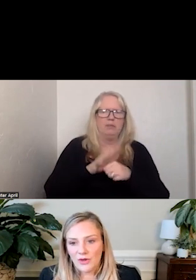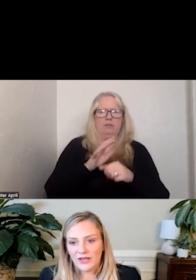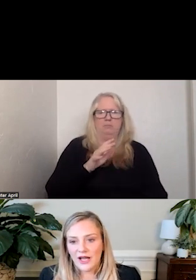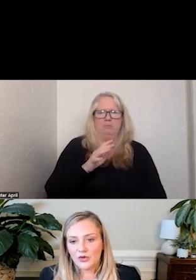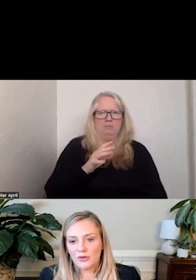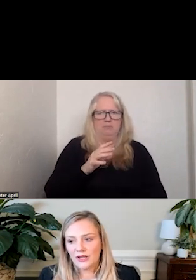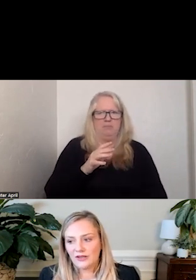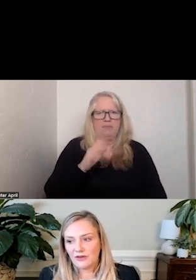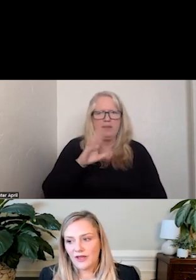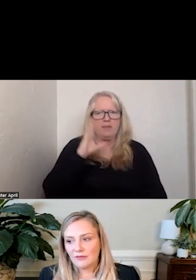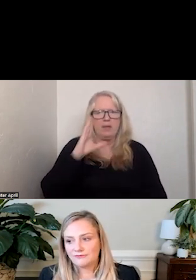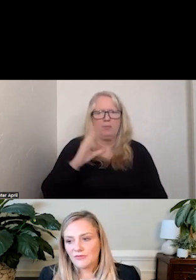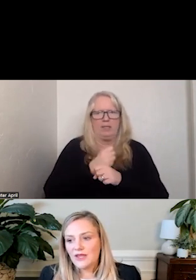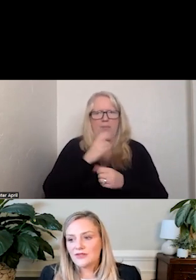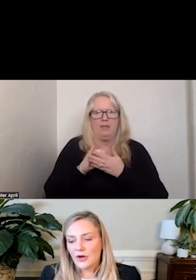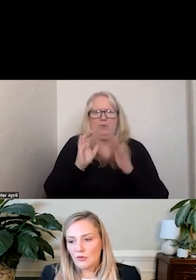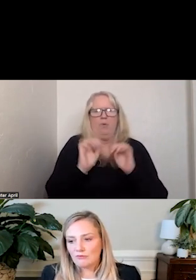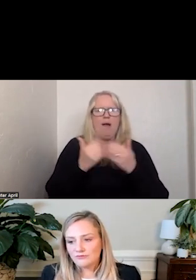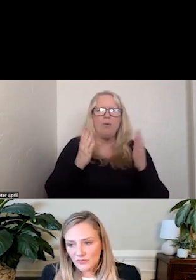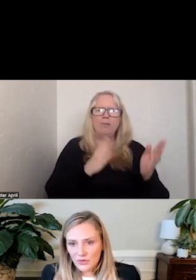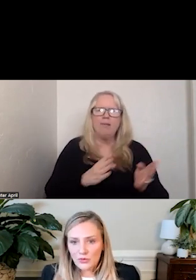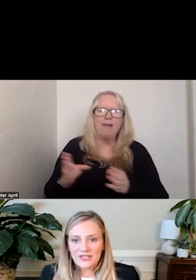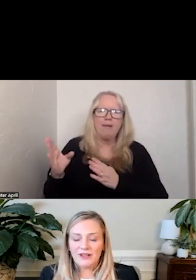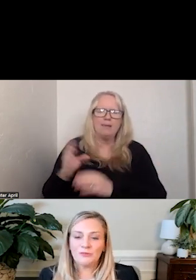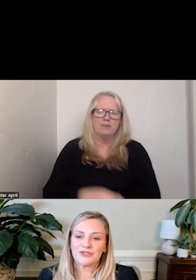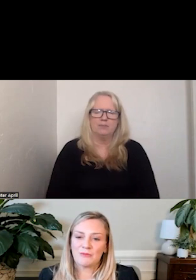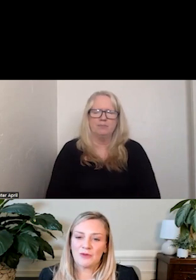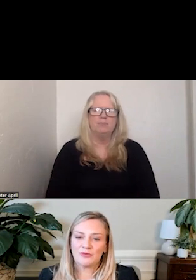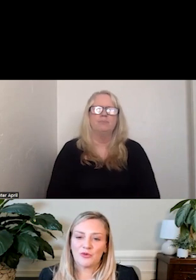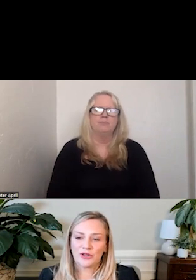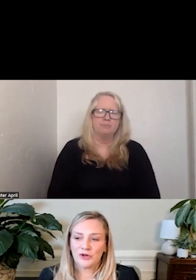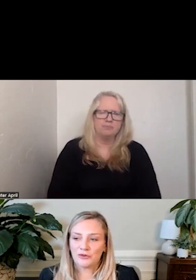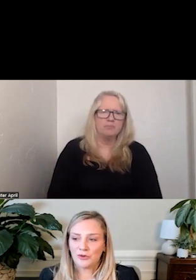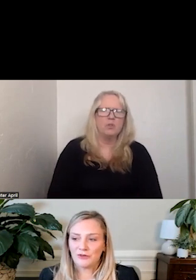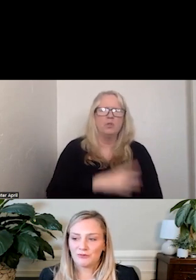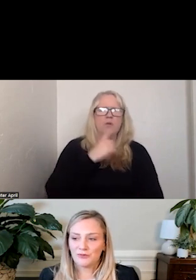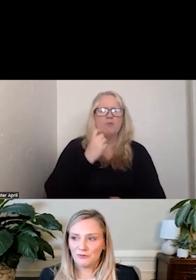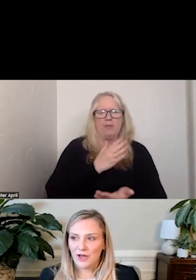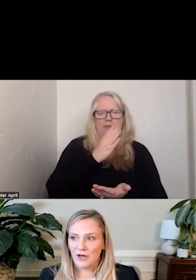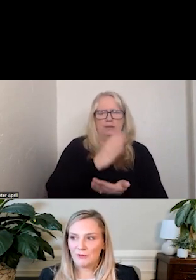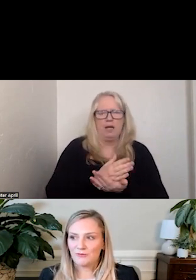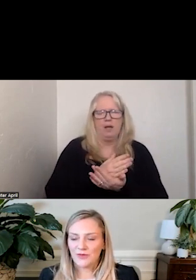otherwise make. And how do we plan for that? So we developed a stop, drop, and roll. We're going to go through it